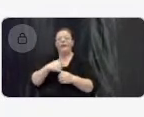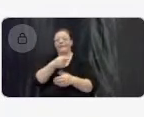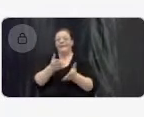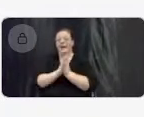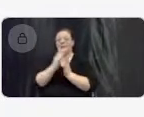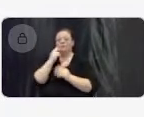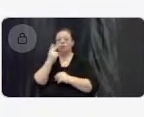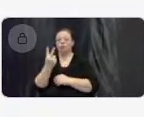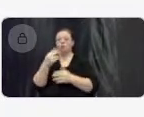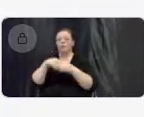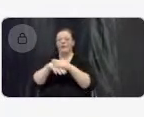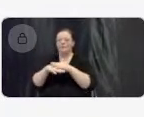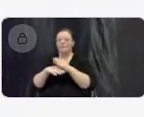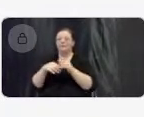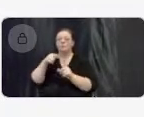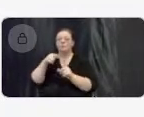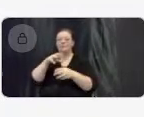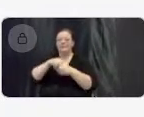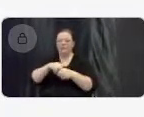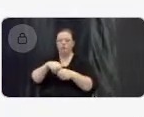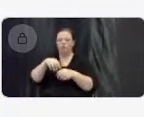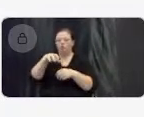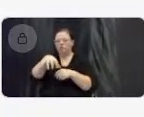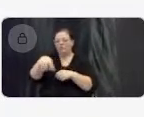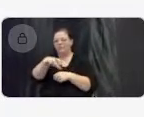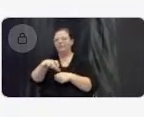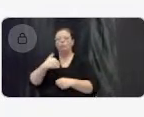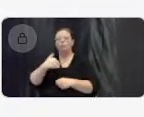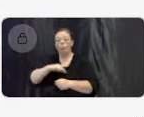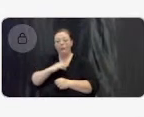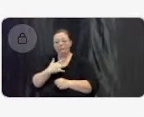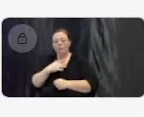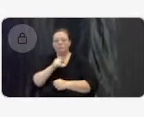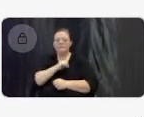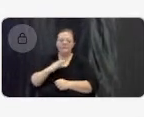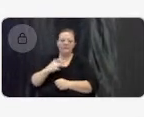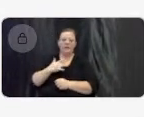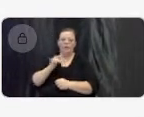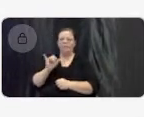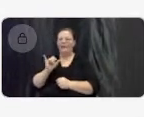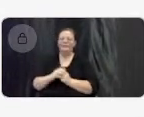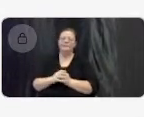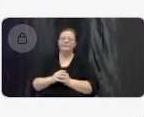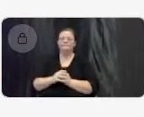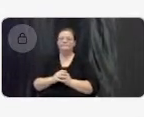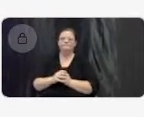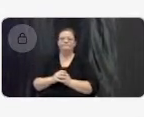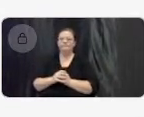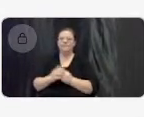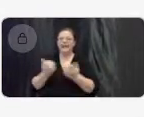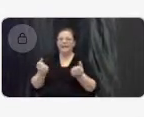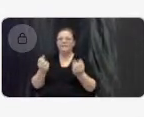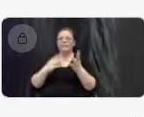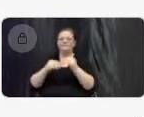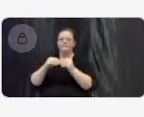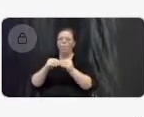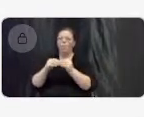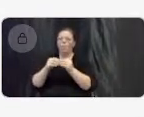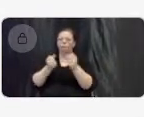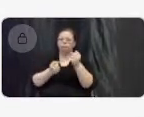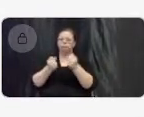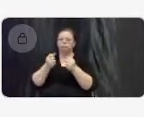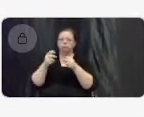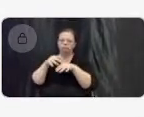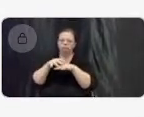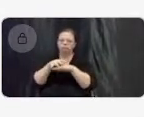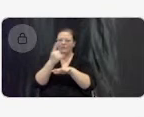into the subdivision. We felt like, and staff felt like, running a bunch more traffic through this